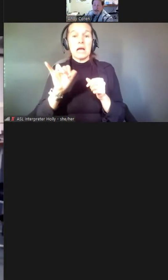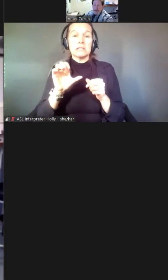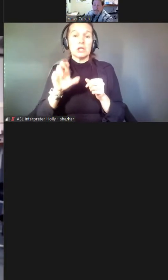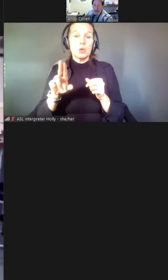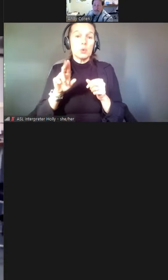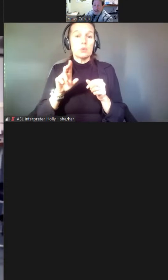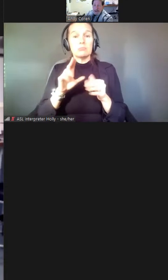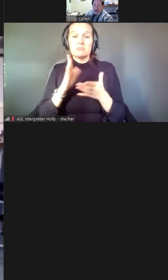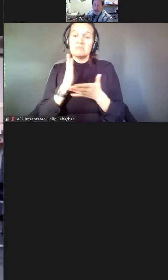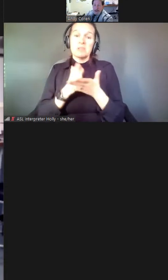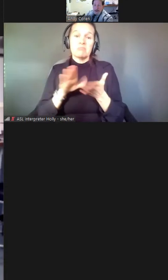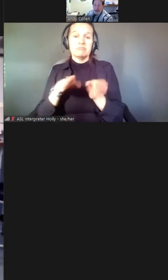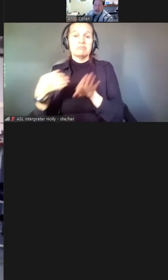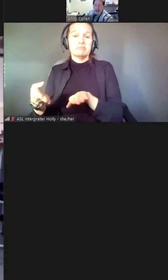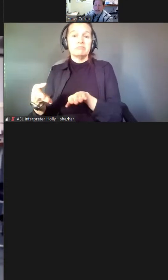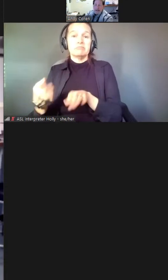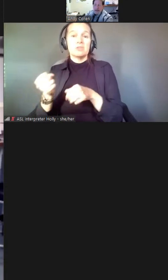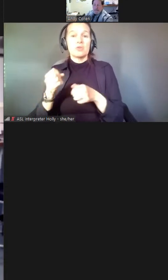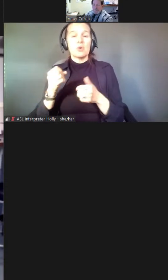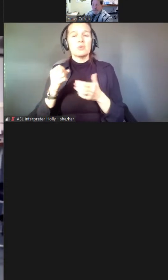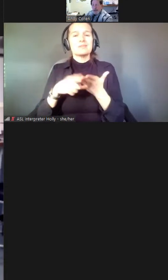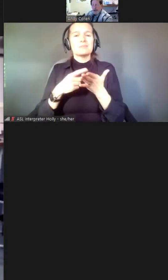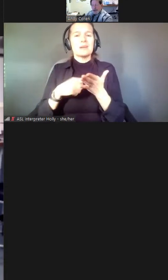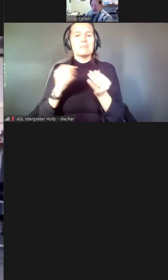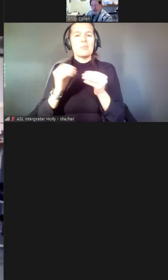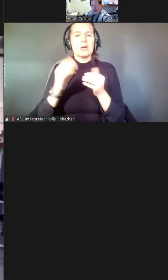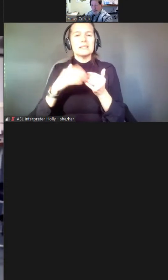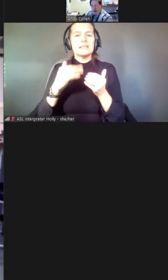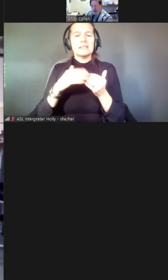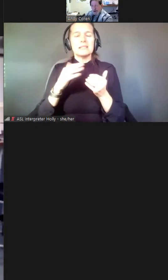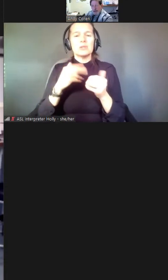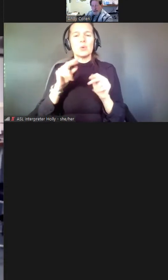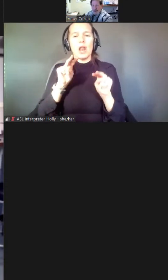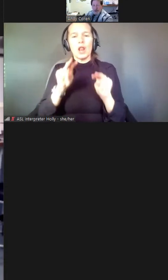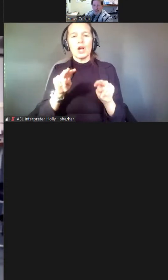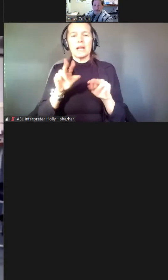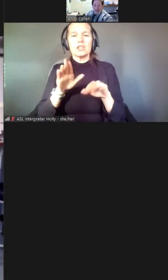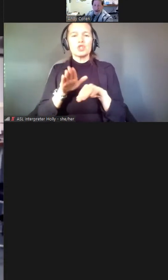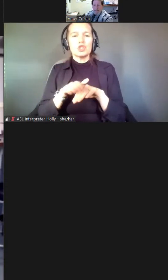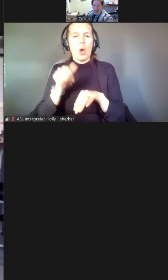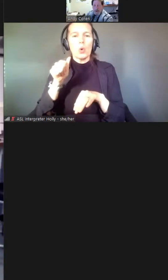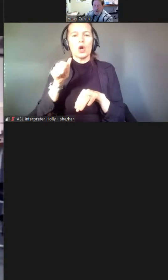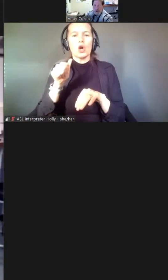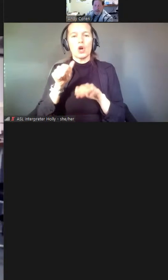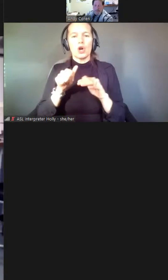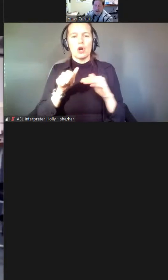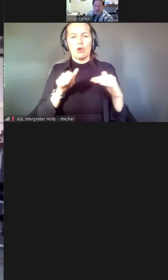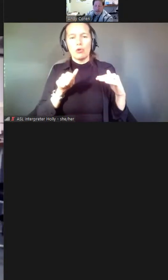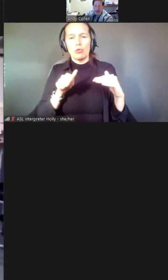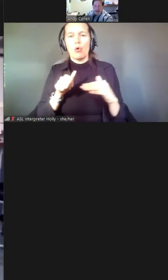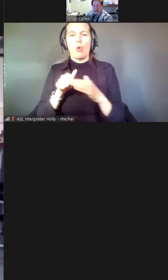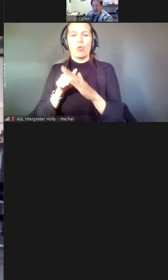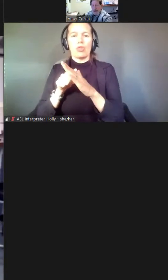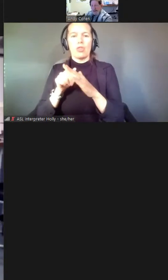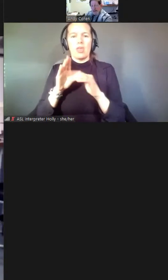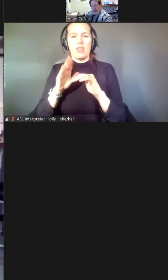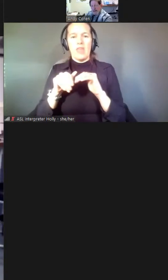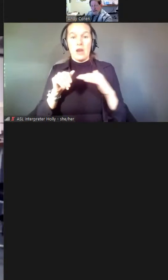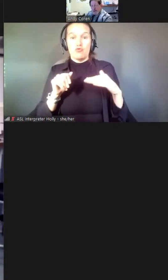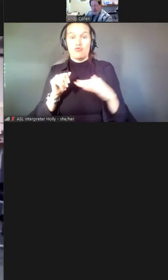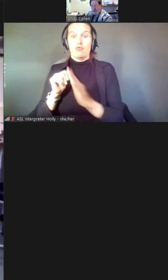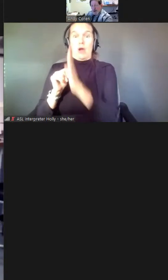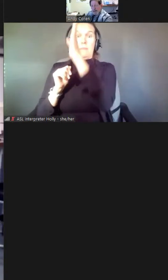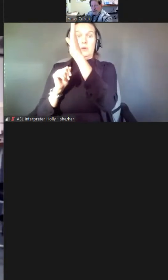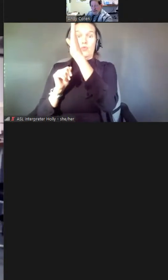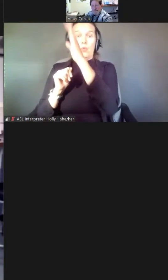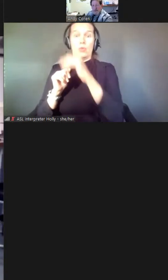just sometimes easier to look at a slower growth than it is to a really rapid growth like we've seen with cases. And I think